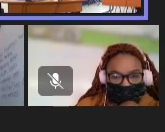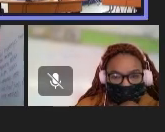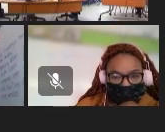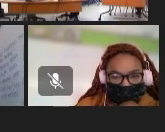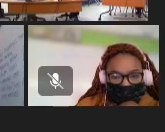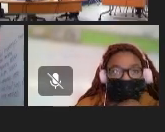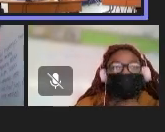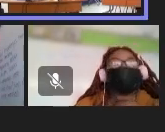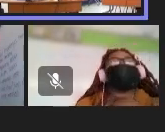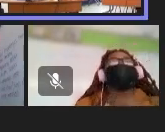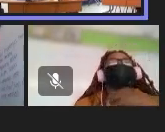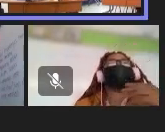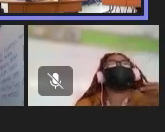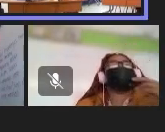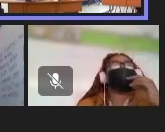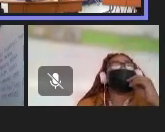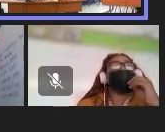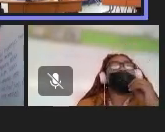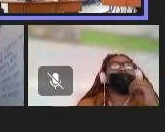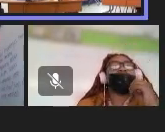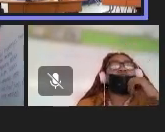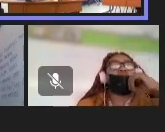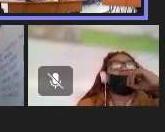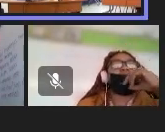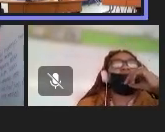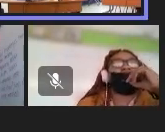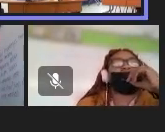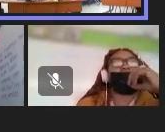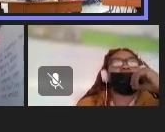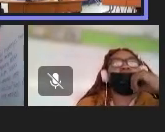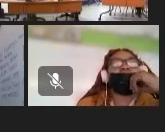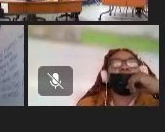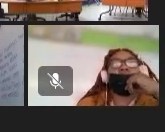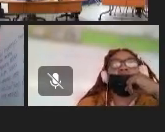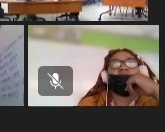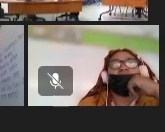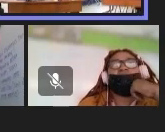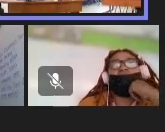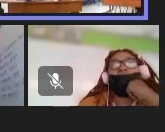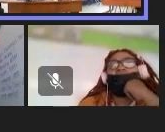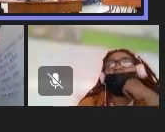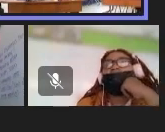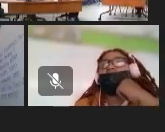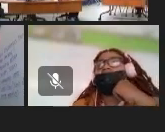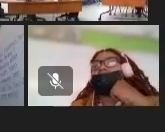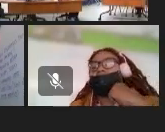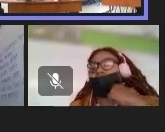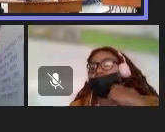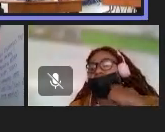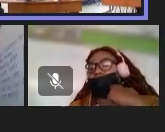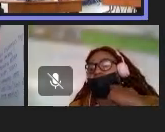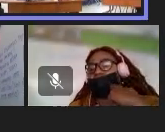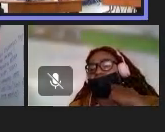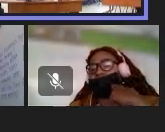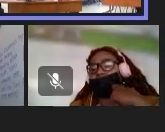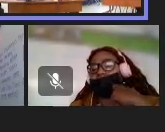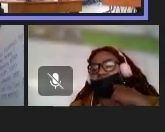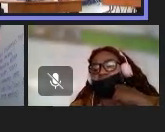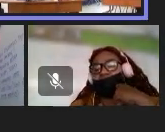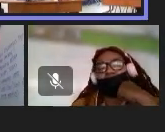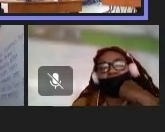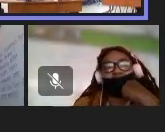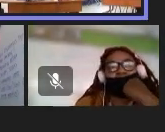sciences. One of the reasons I wanted to join is to be part of finding